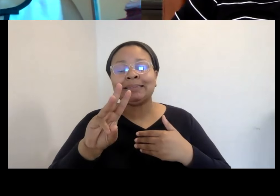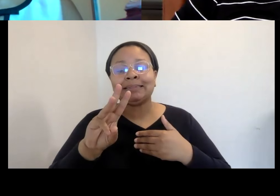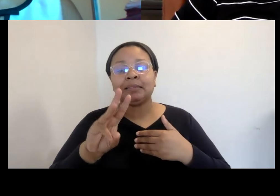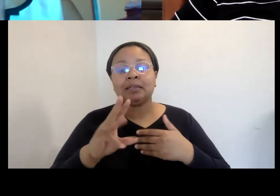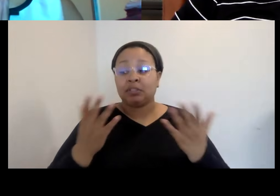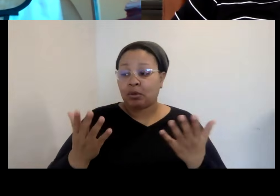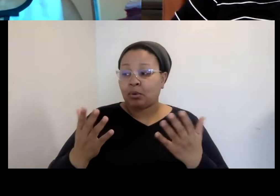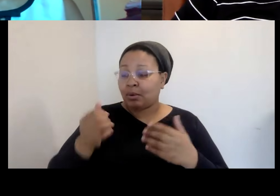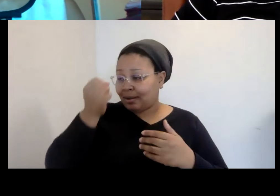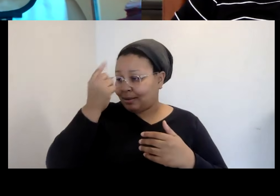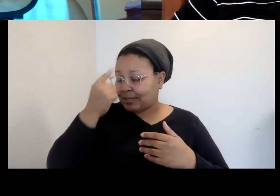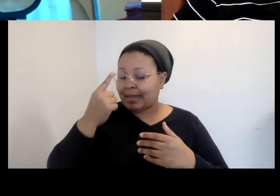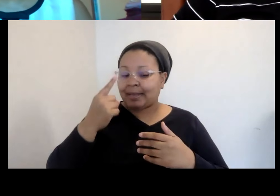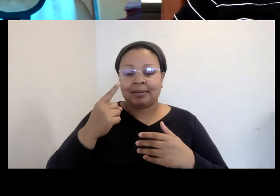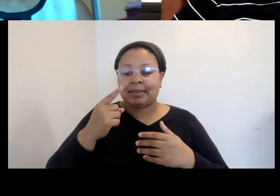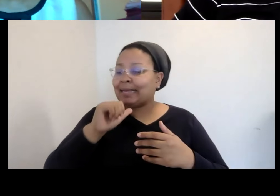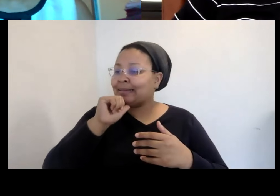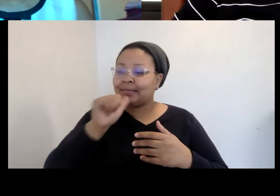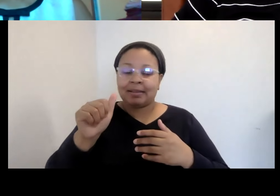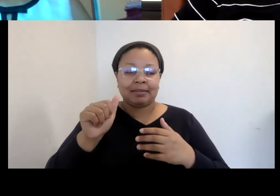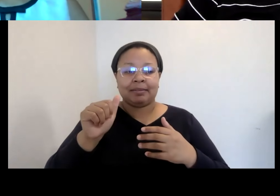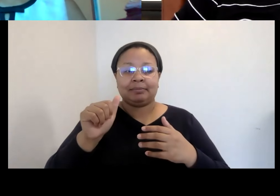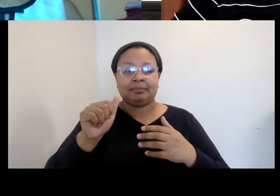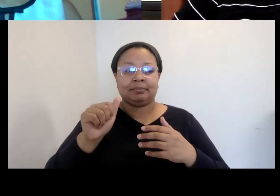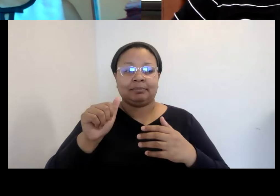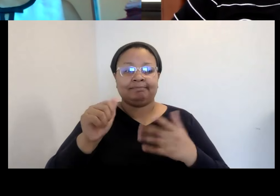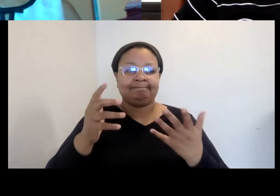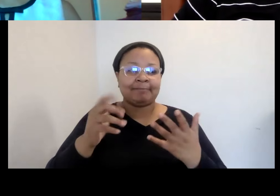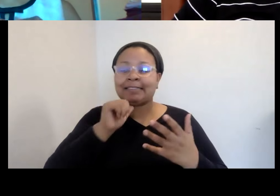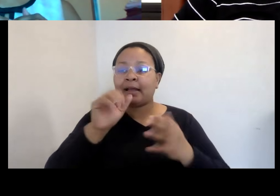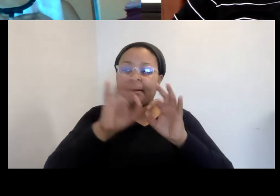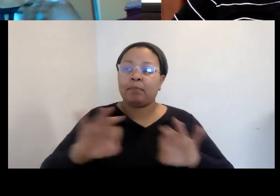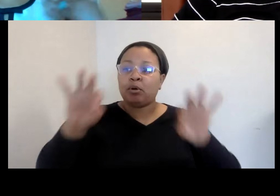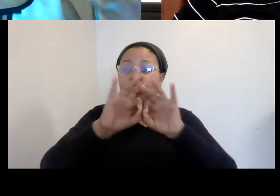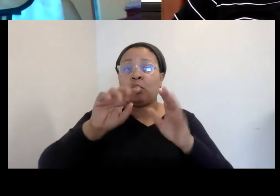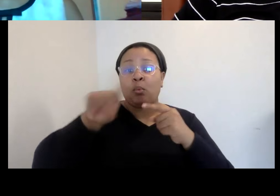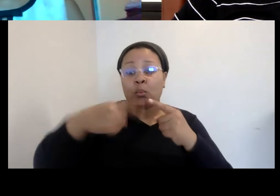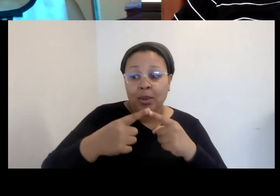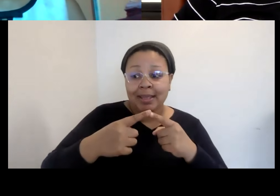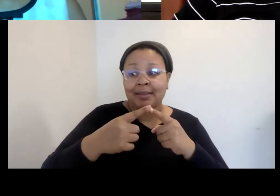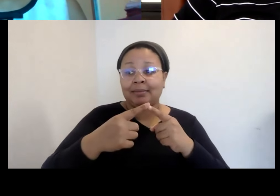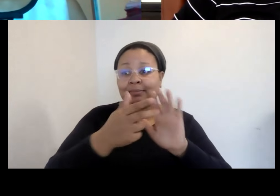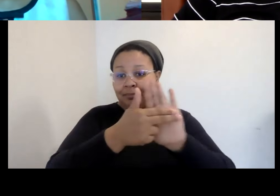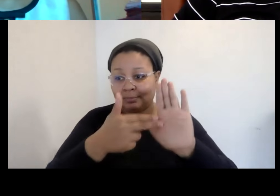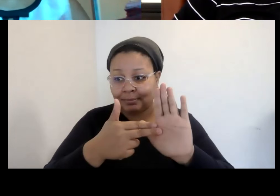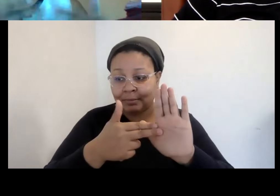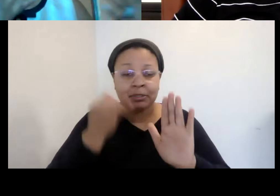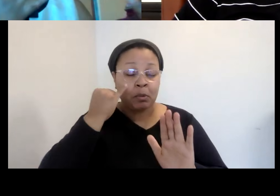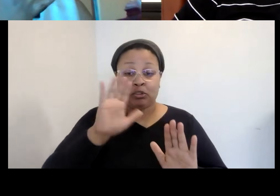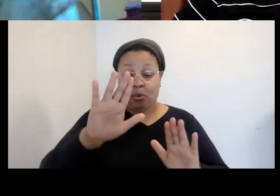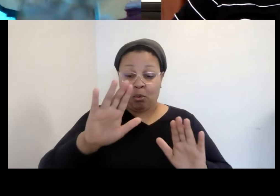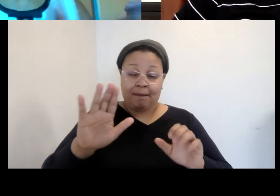the disability was developed, not when they were diagnosed. So if they had a disability all their life, that